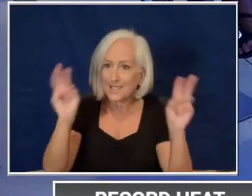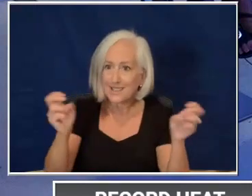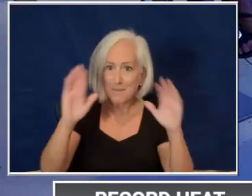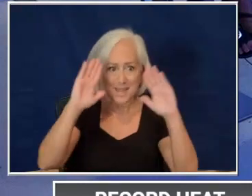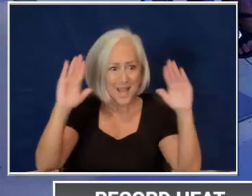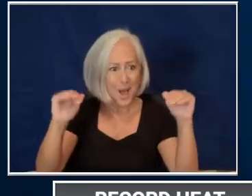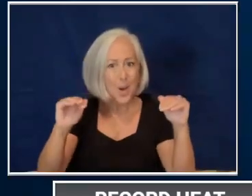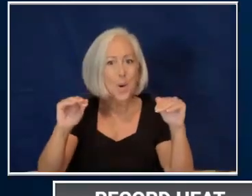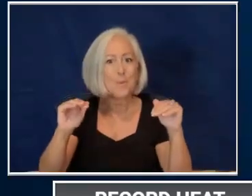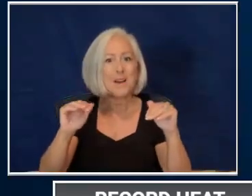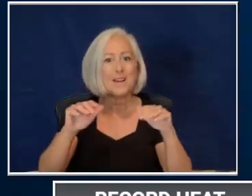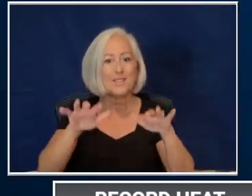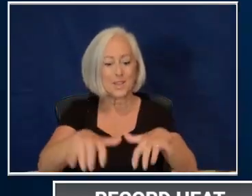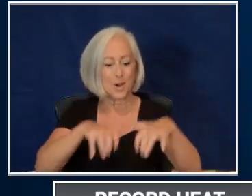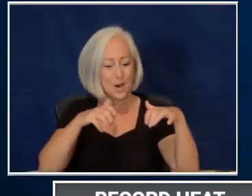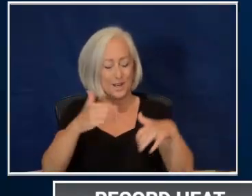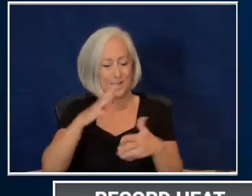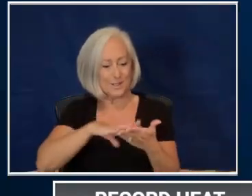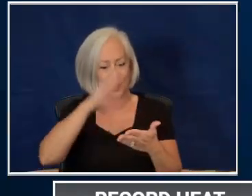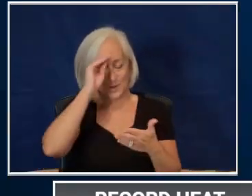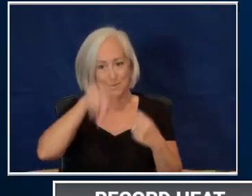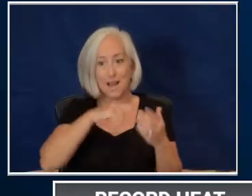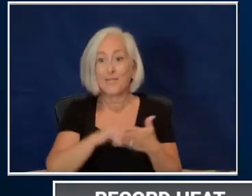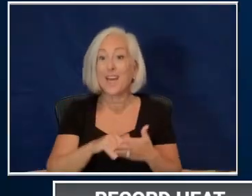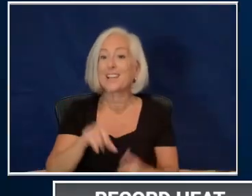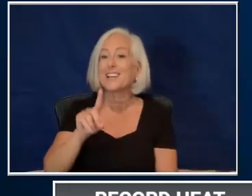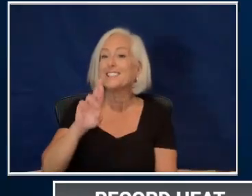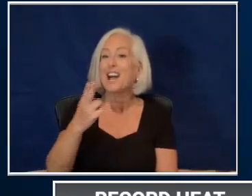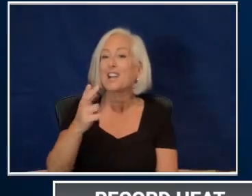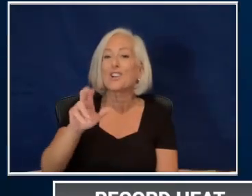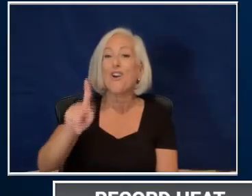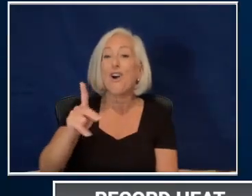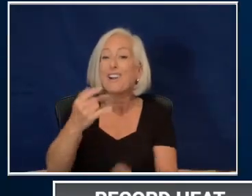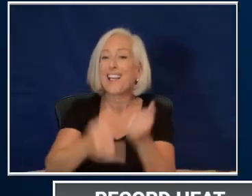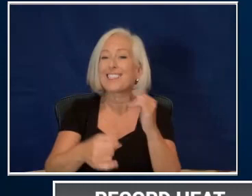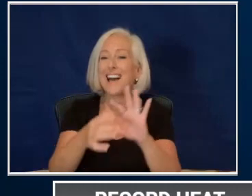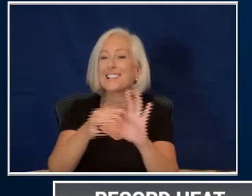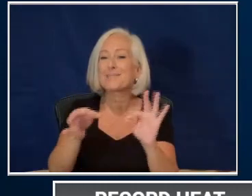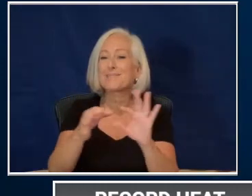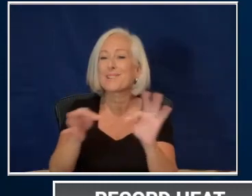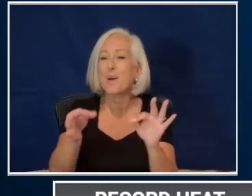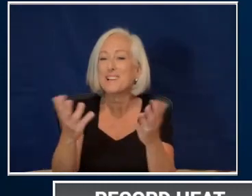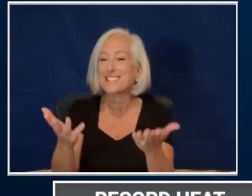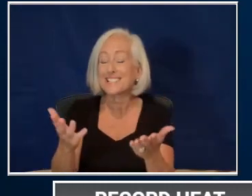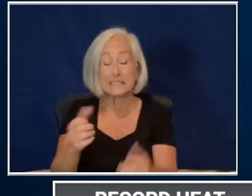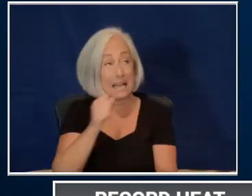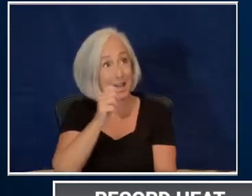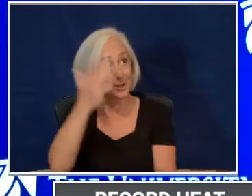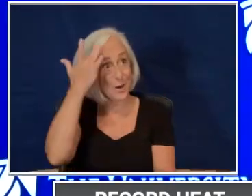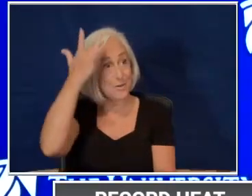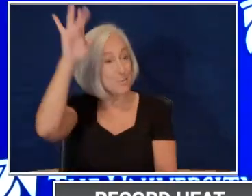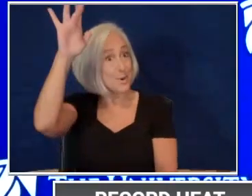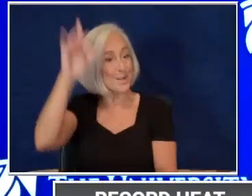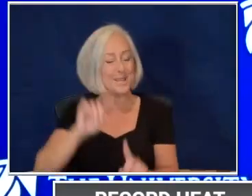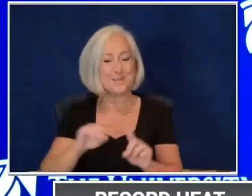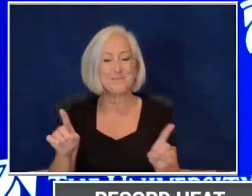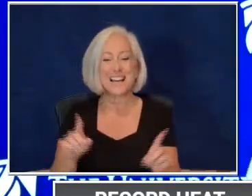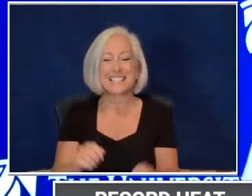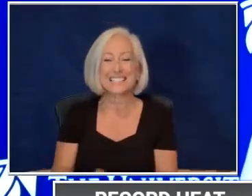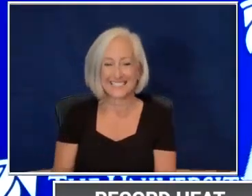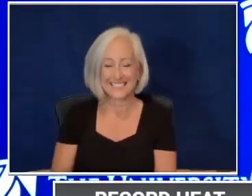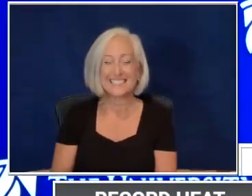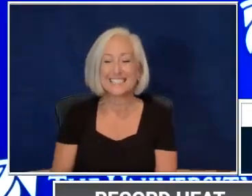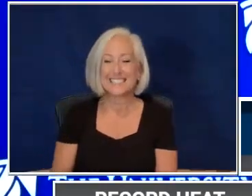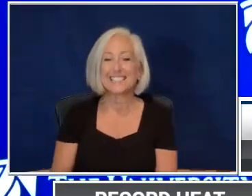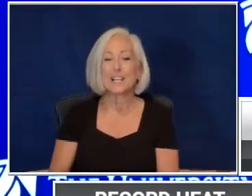too. Dr. Hawkinson, wrap us up with some brilliant final thoughts. Yeah, I don't know if it's be brilliant, but I would like to say that,